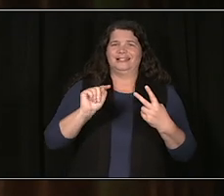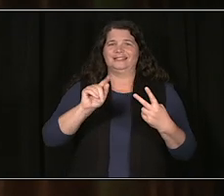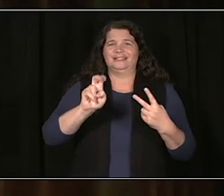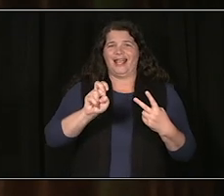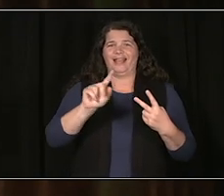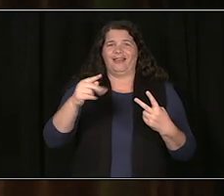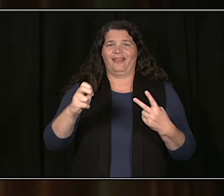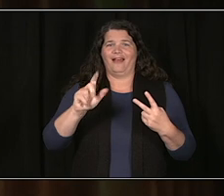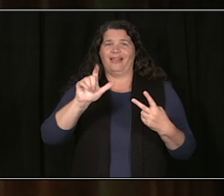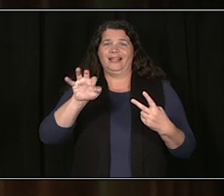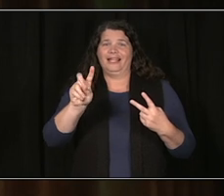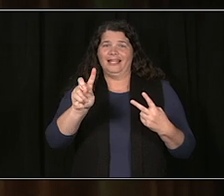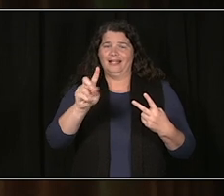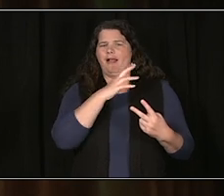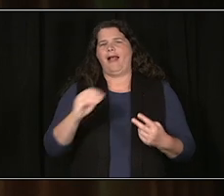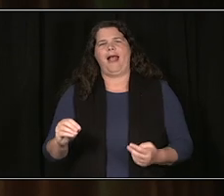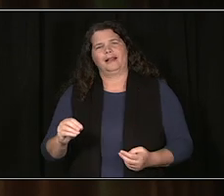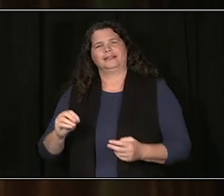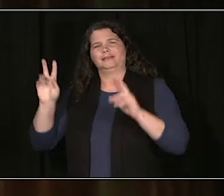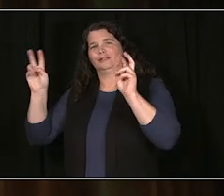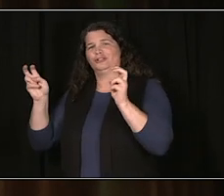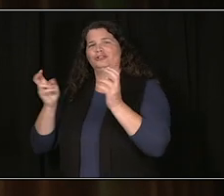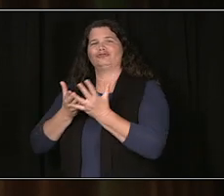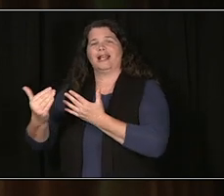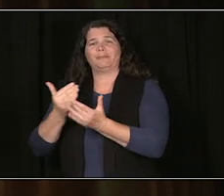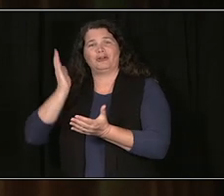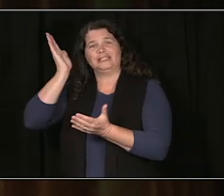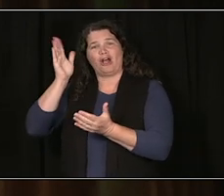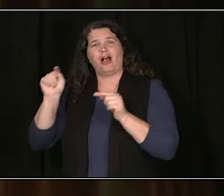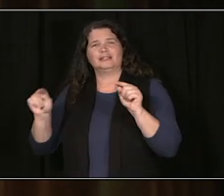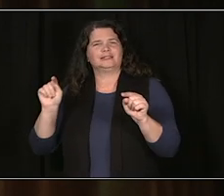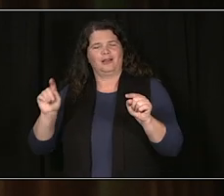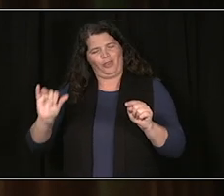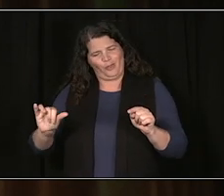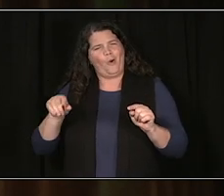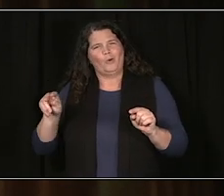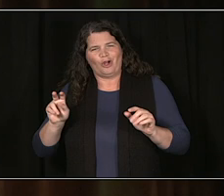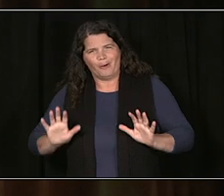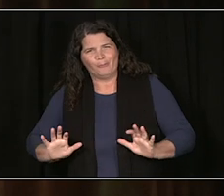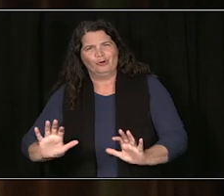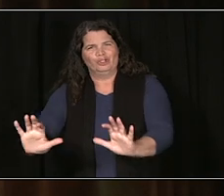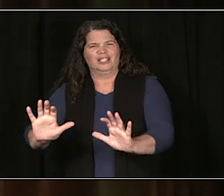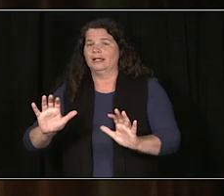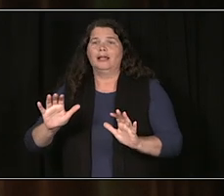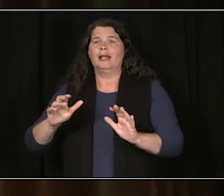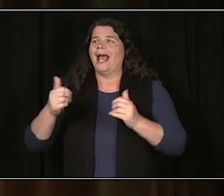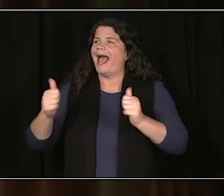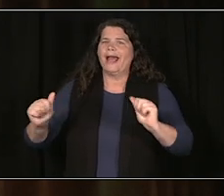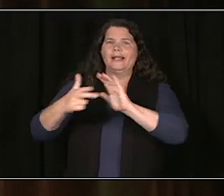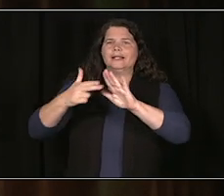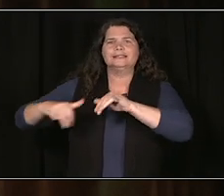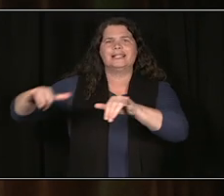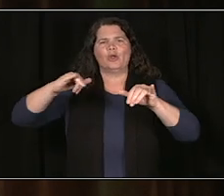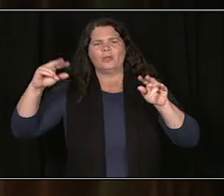you're gonna hear today, they're working to shatter stereotypes, which hold people back,